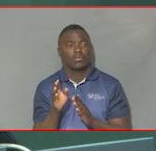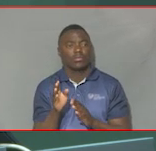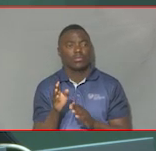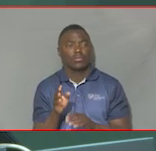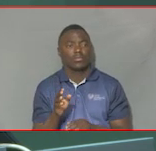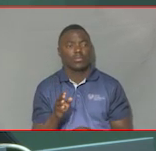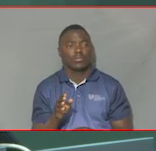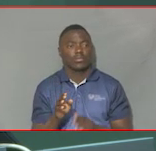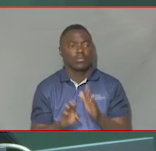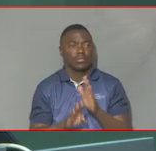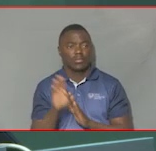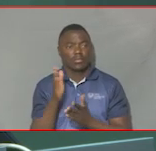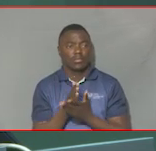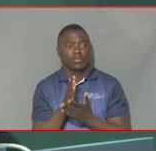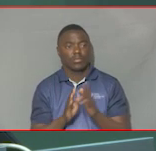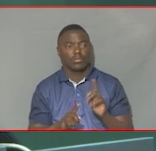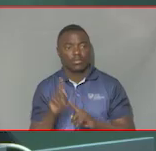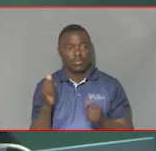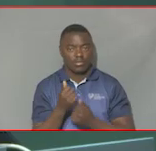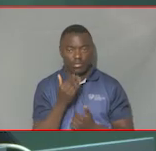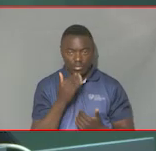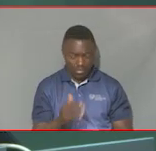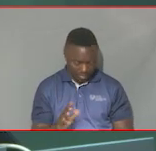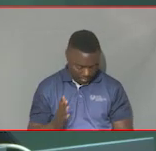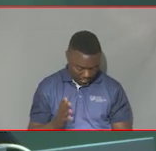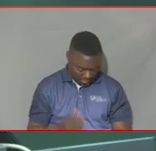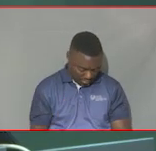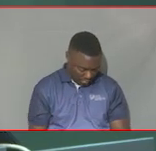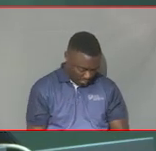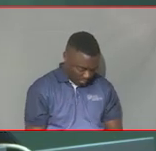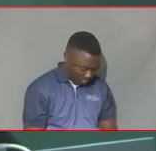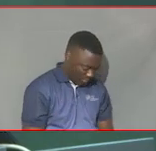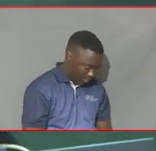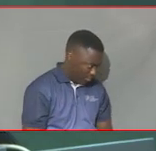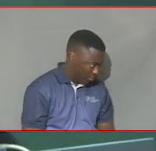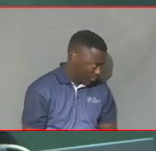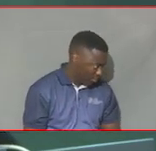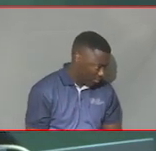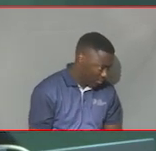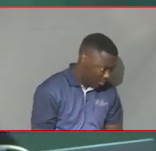and I'm sure that you will do well. Good luck for the exam.